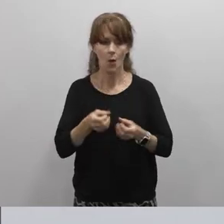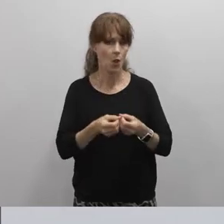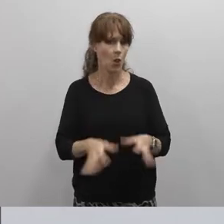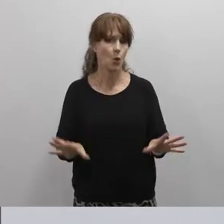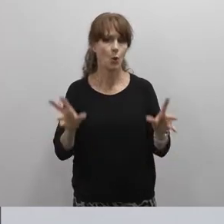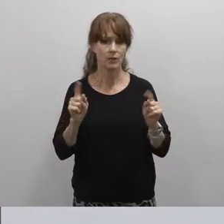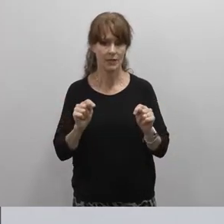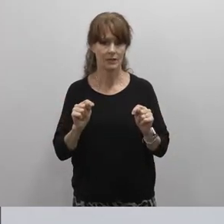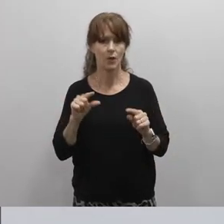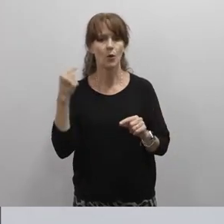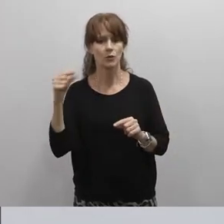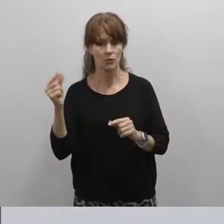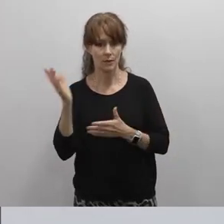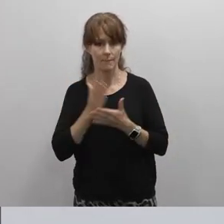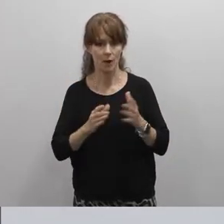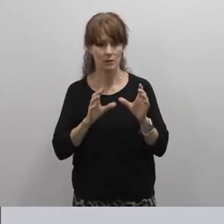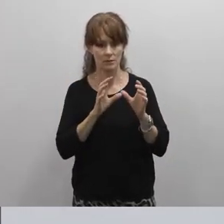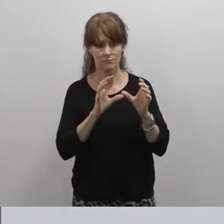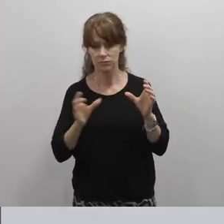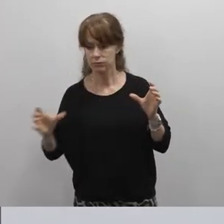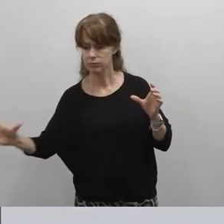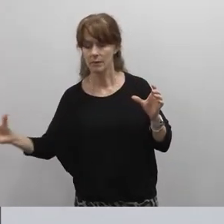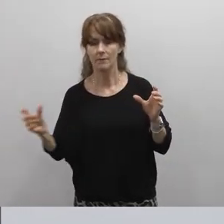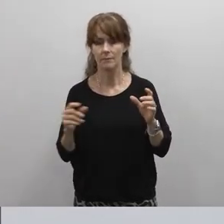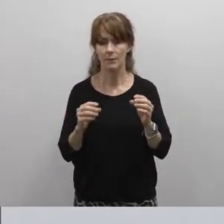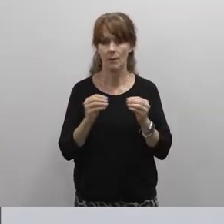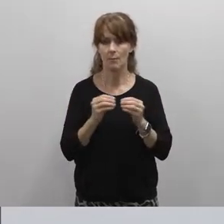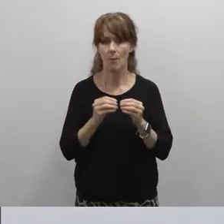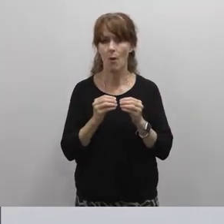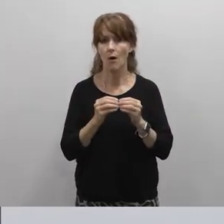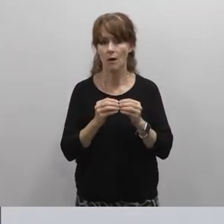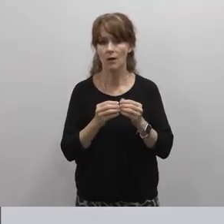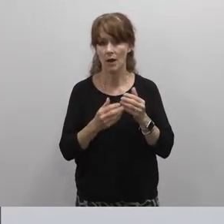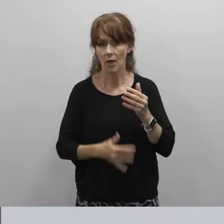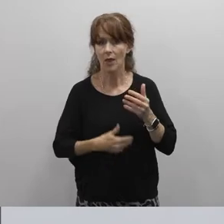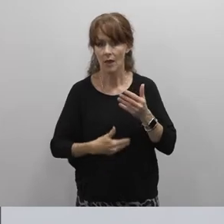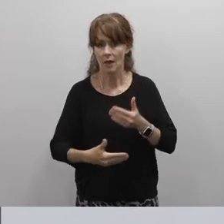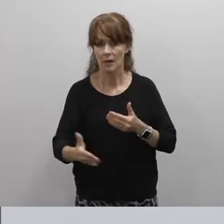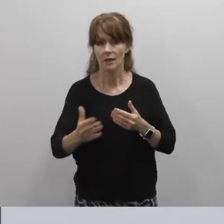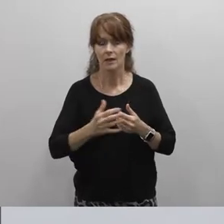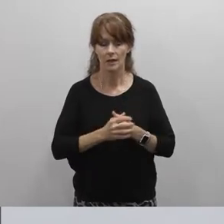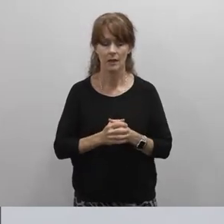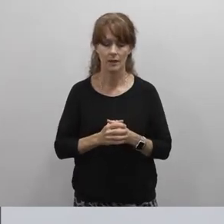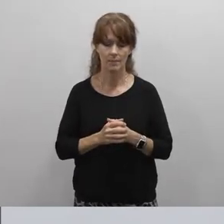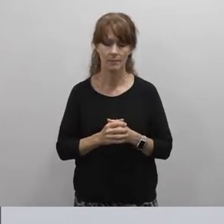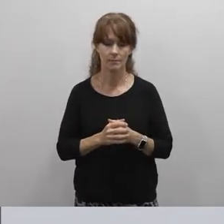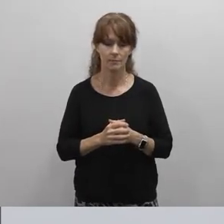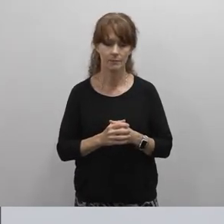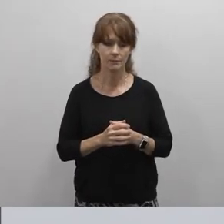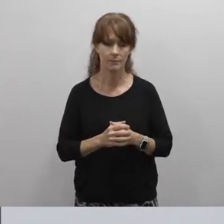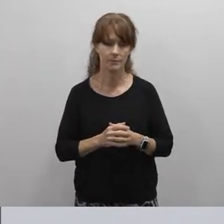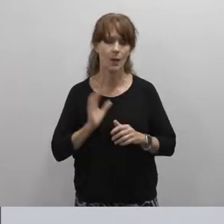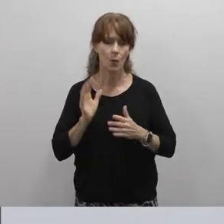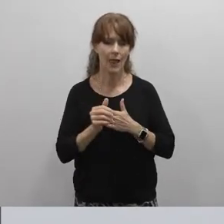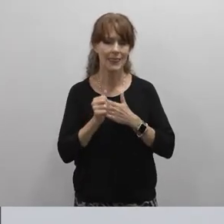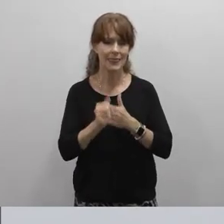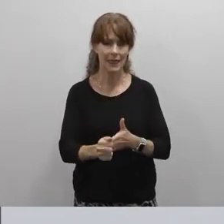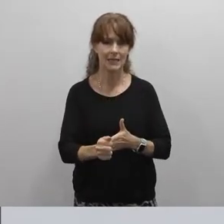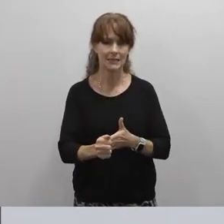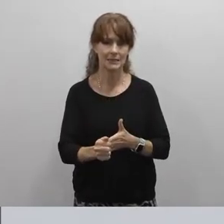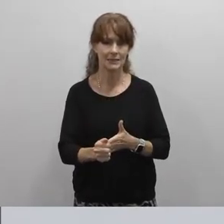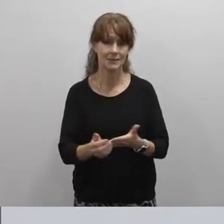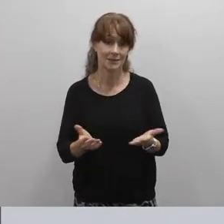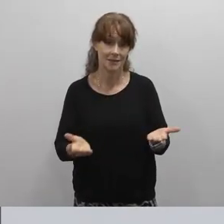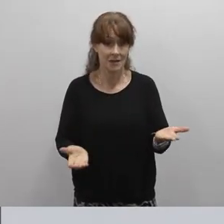those other green components. Actually, that's gonna be on our to-do list going forward. And then that will likely lead us into